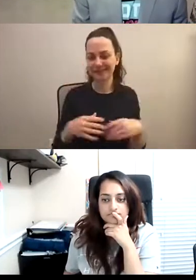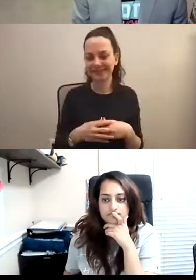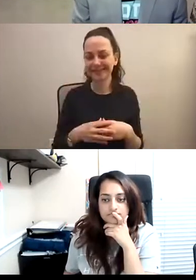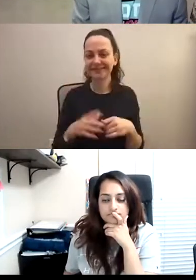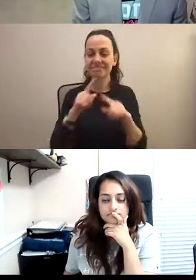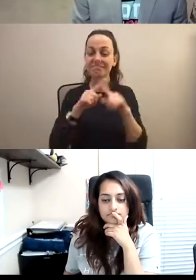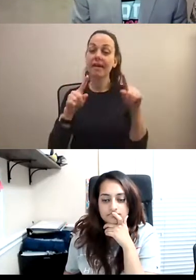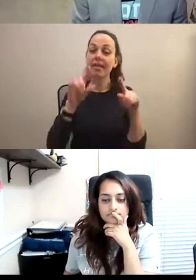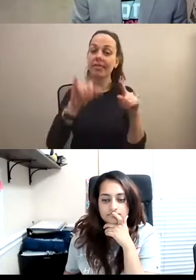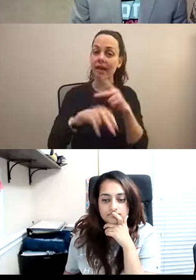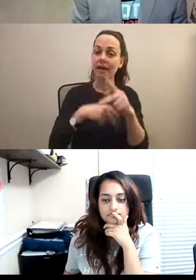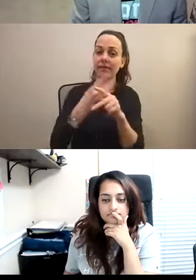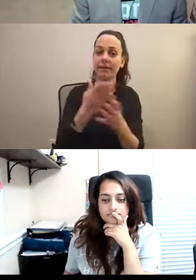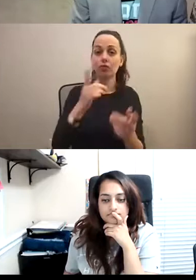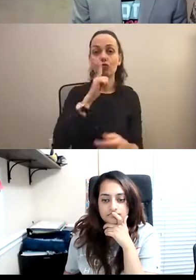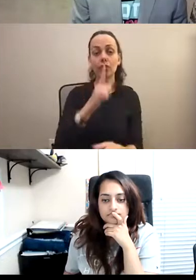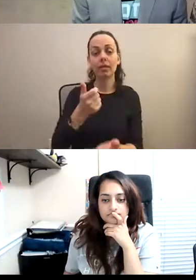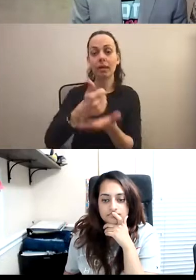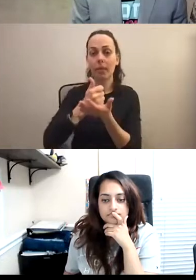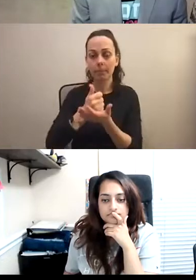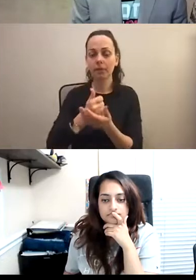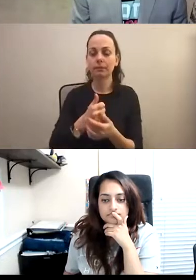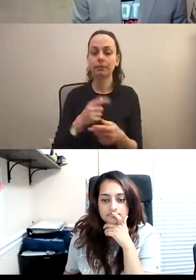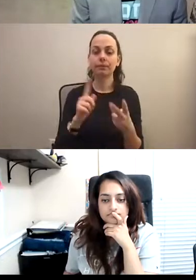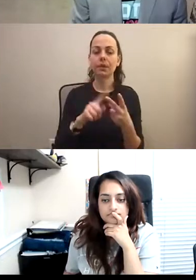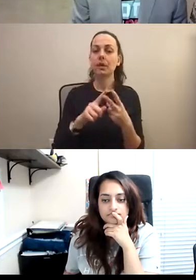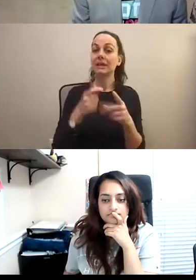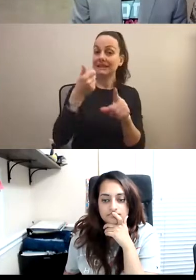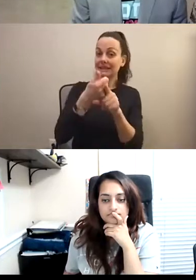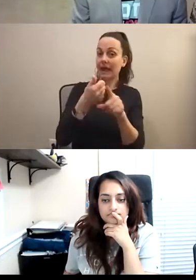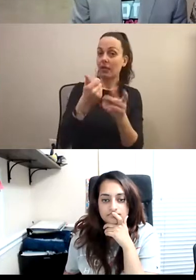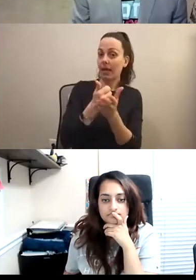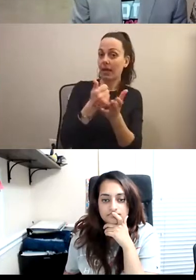those kind of things have really helped me. Self-help books have really helped.